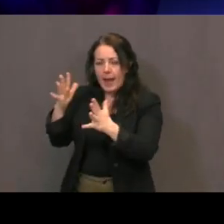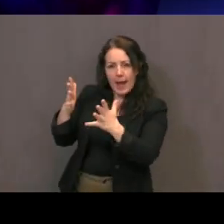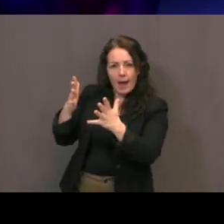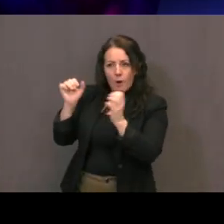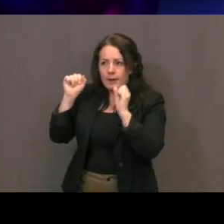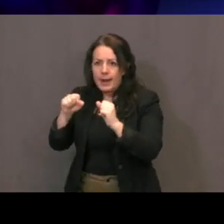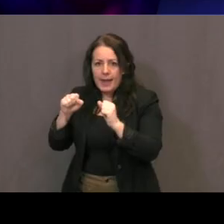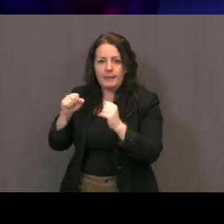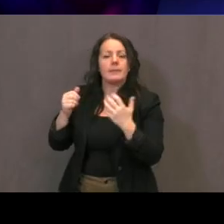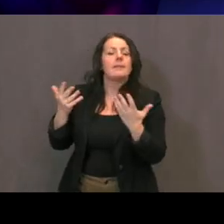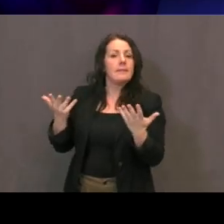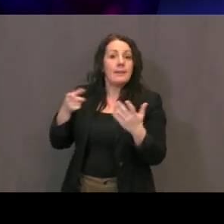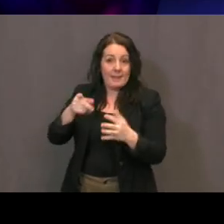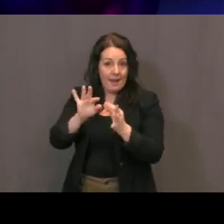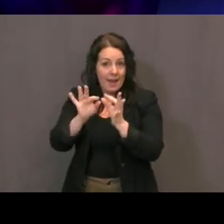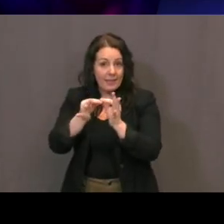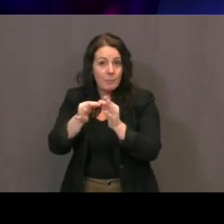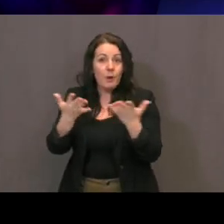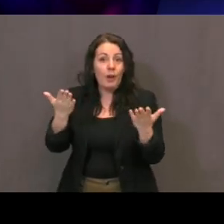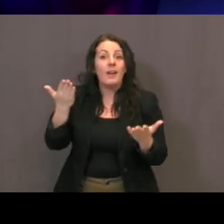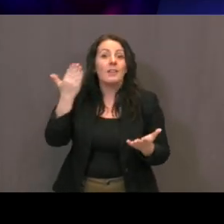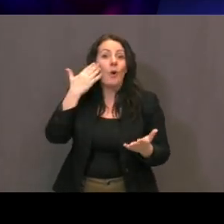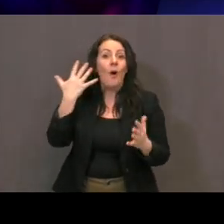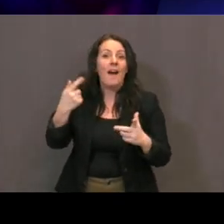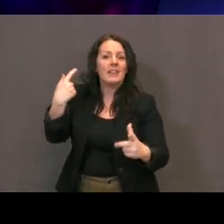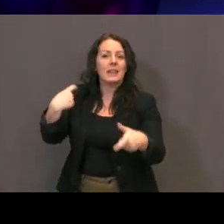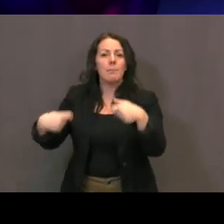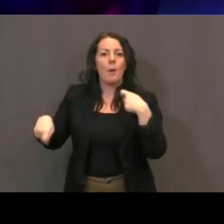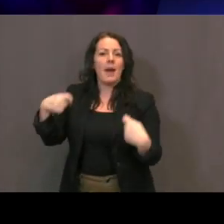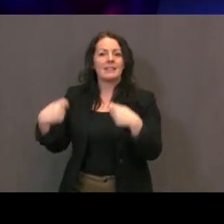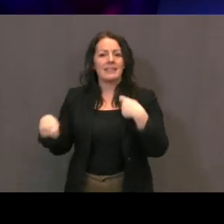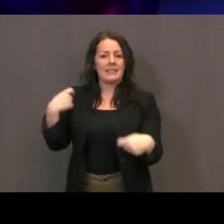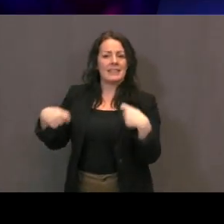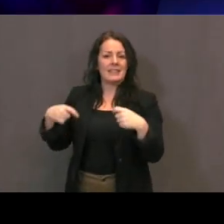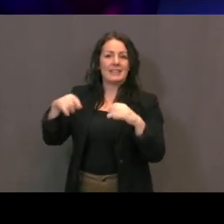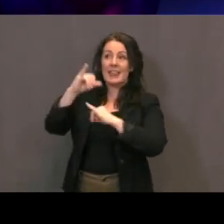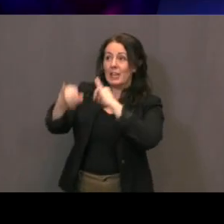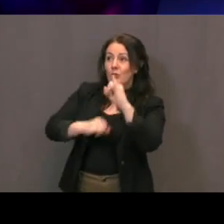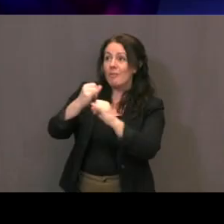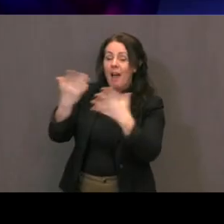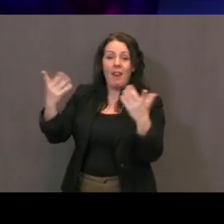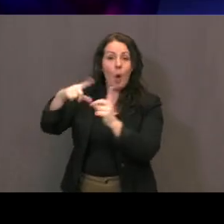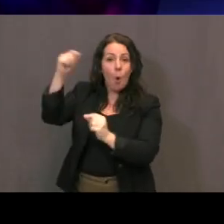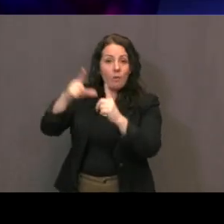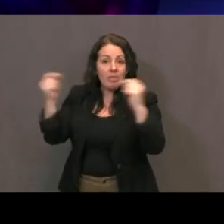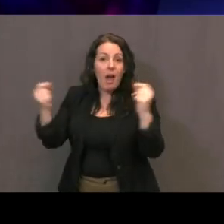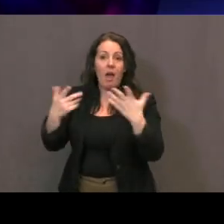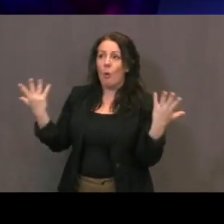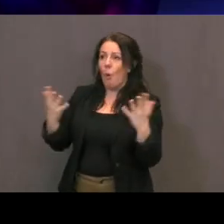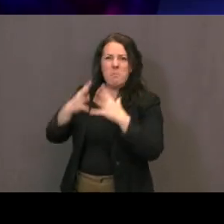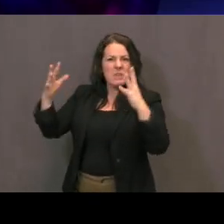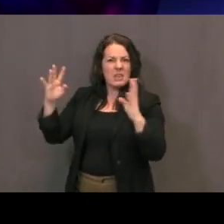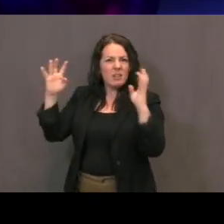diplomacy, interpreting in the UN and NATO and at global summits. We have legal settings where you assist